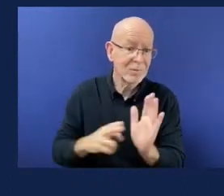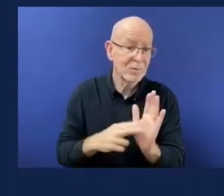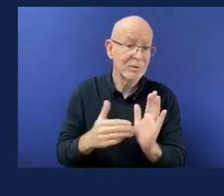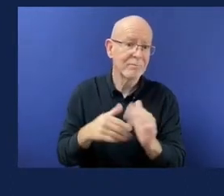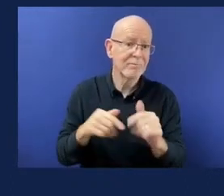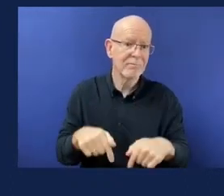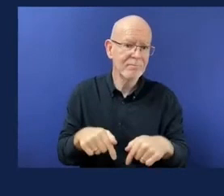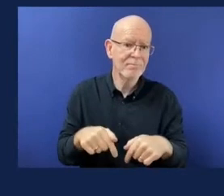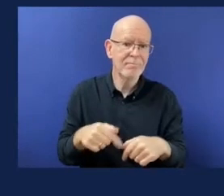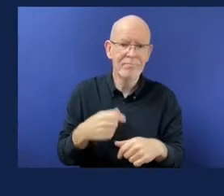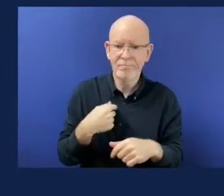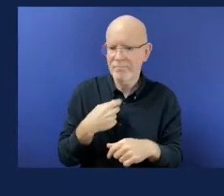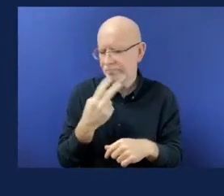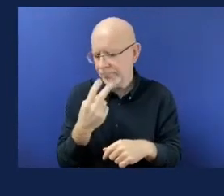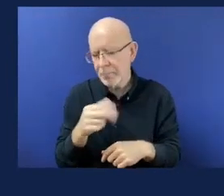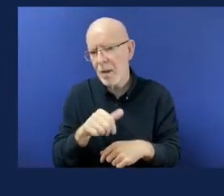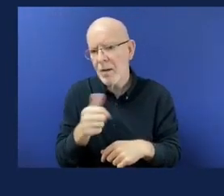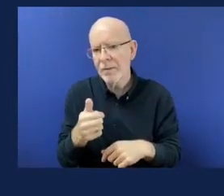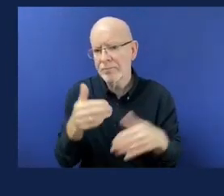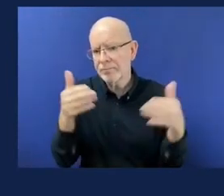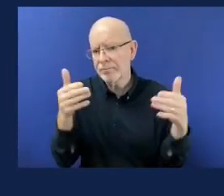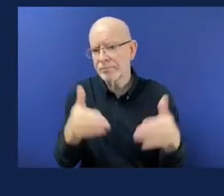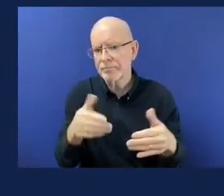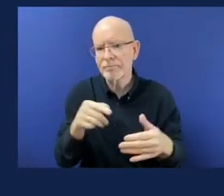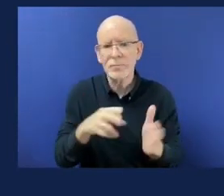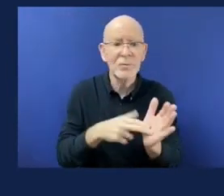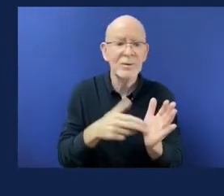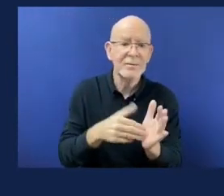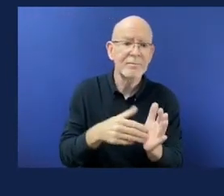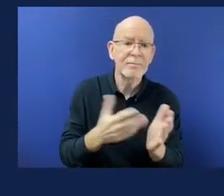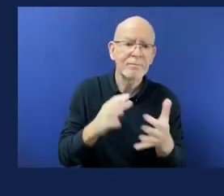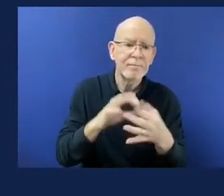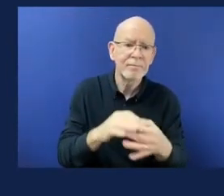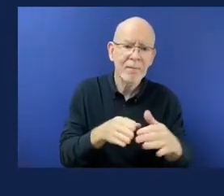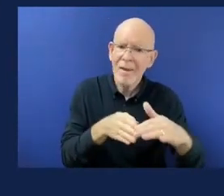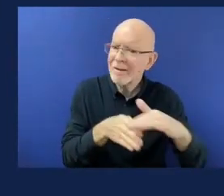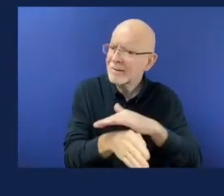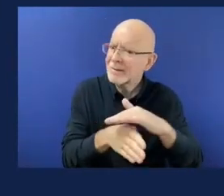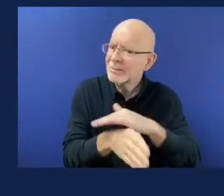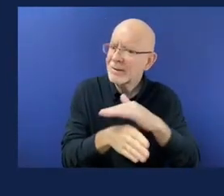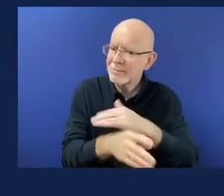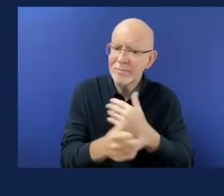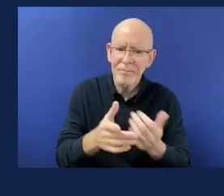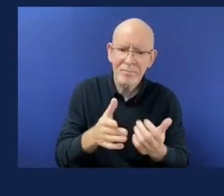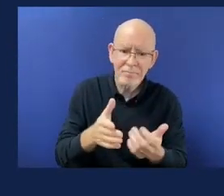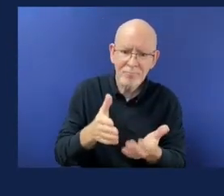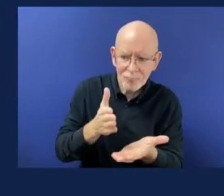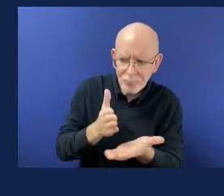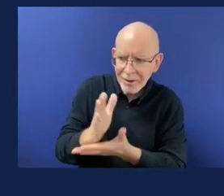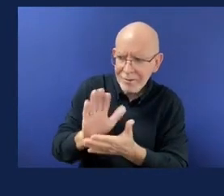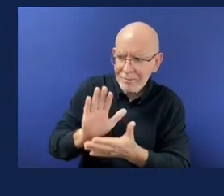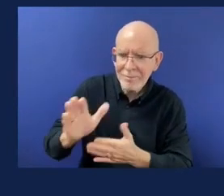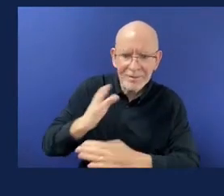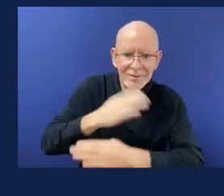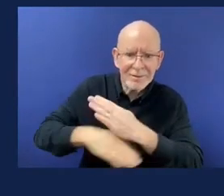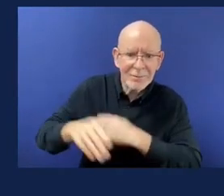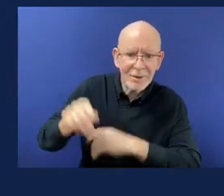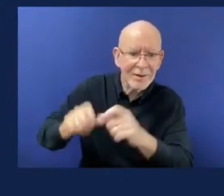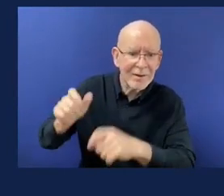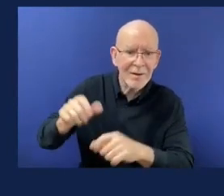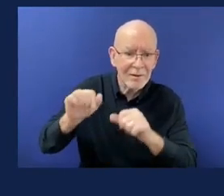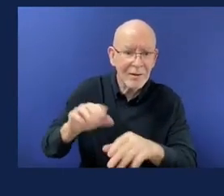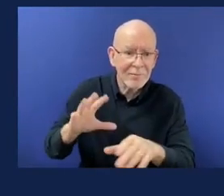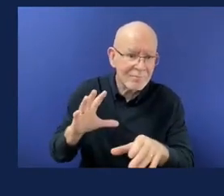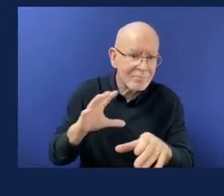Disability Rights Commissioner, but it was also a key risk that we identified very early on, that through poor